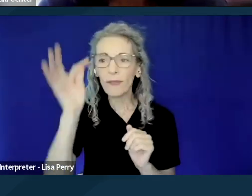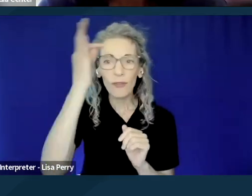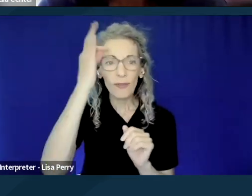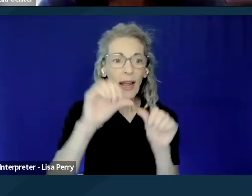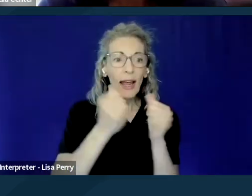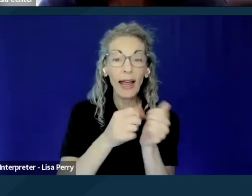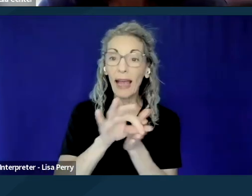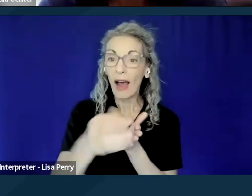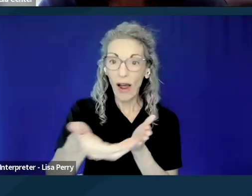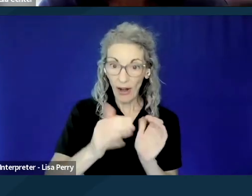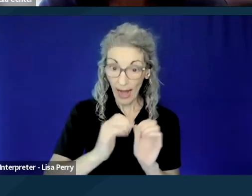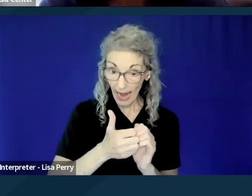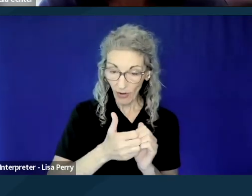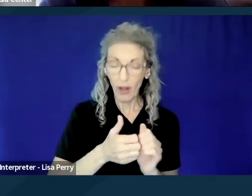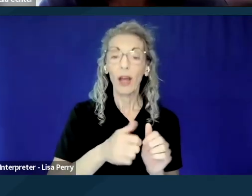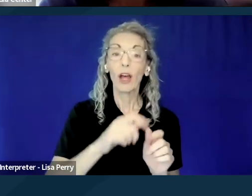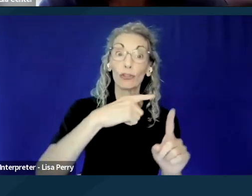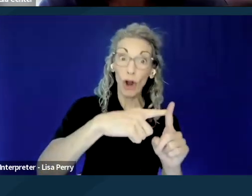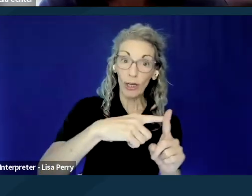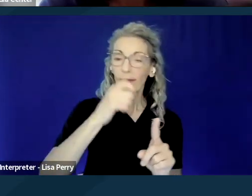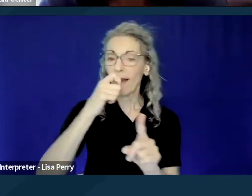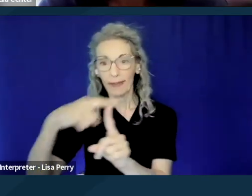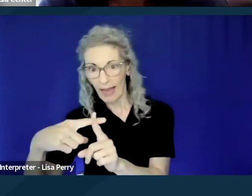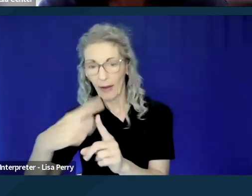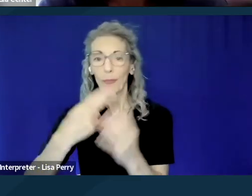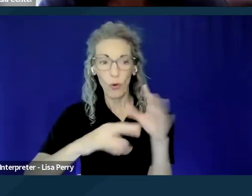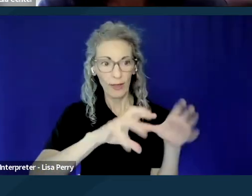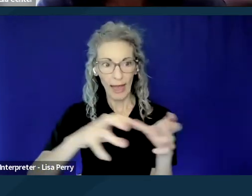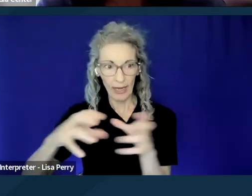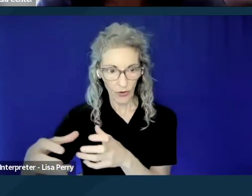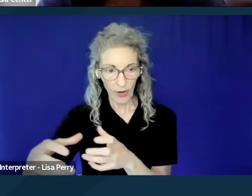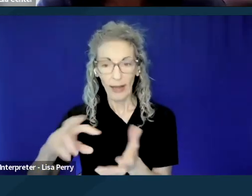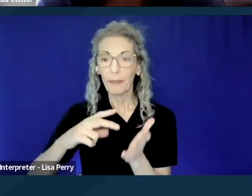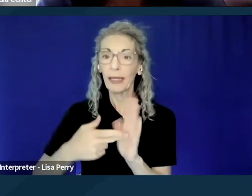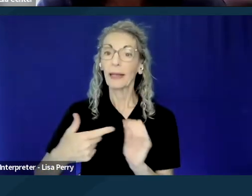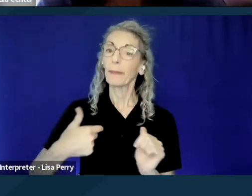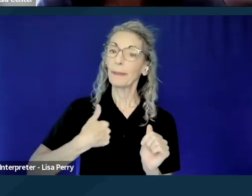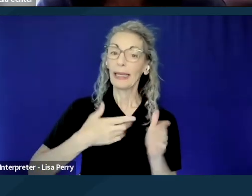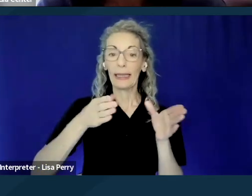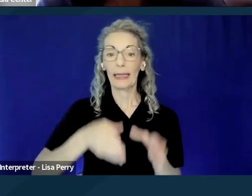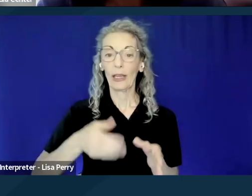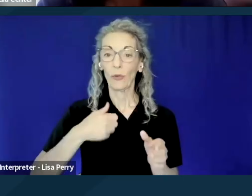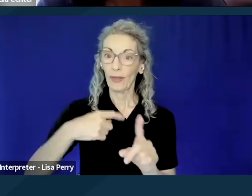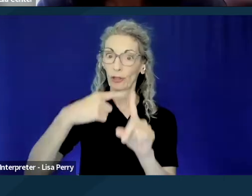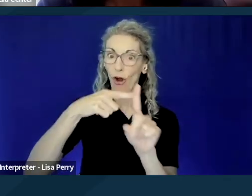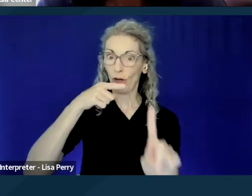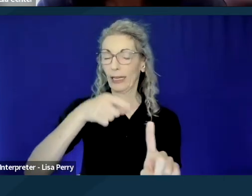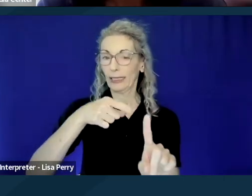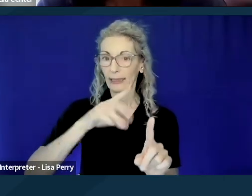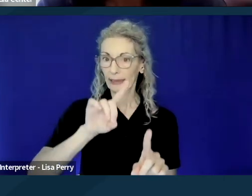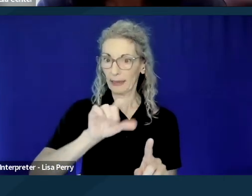under targeted and non-targeted in both categories, i.e. I am an individual with a targeted disability,